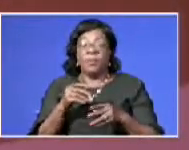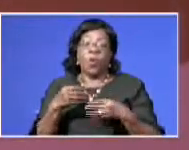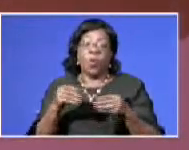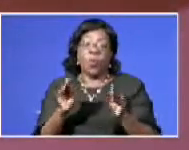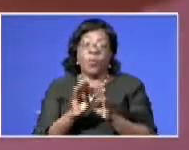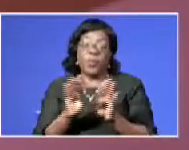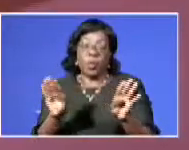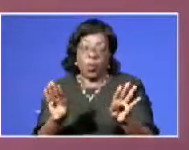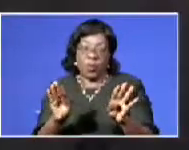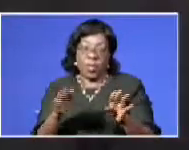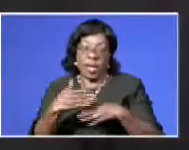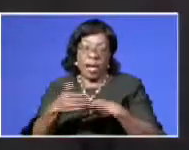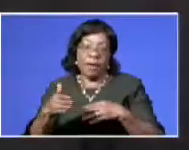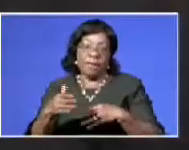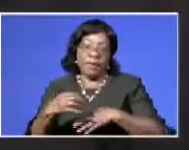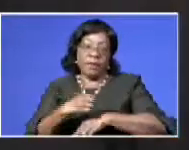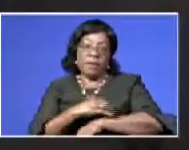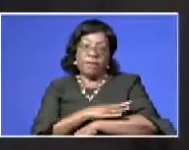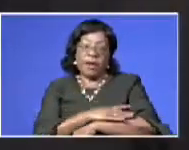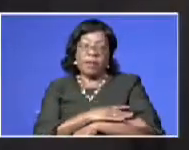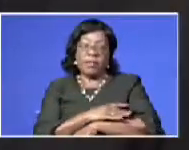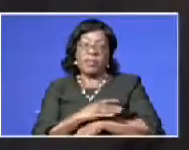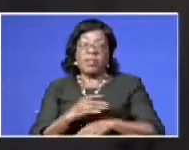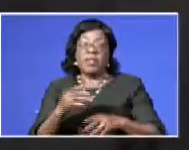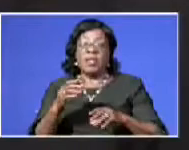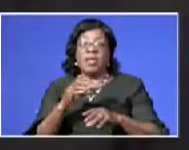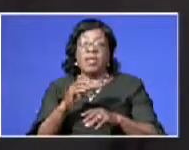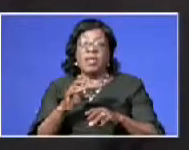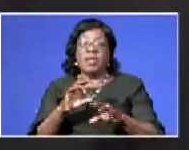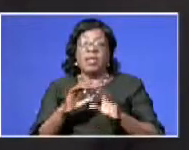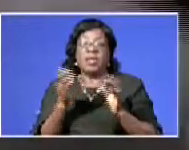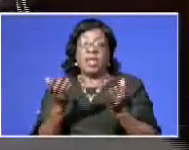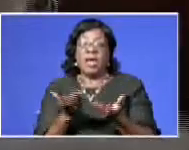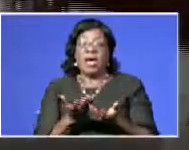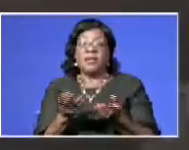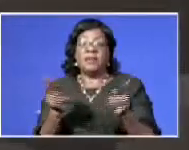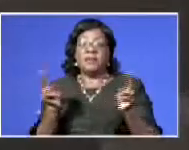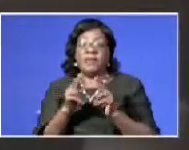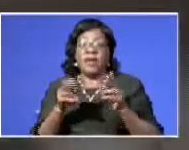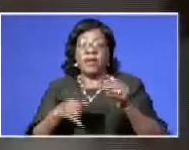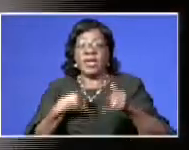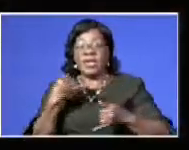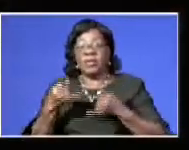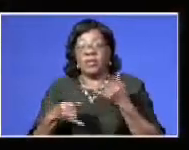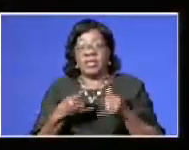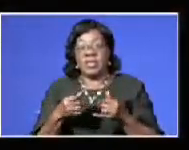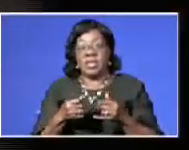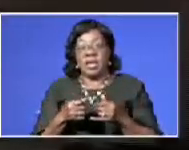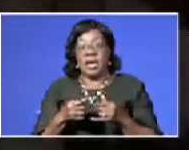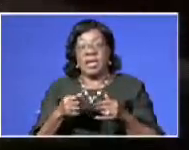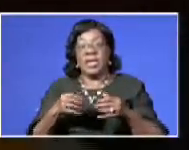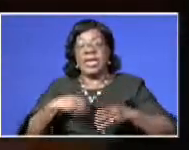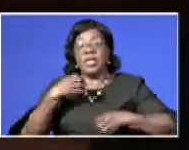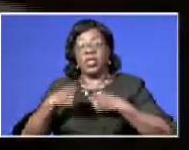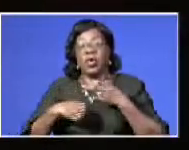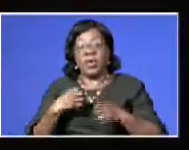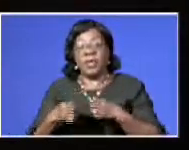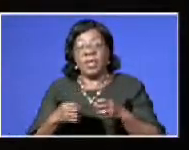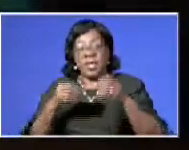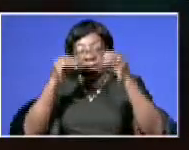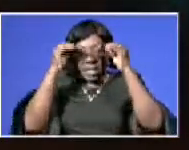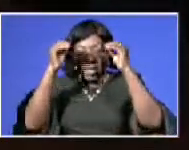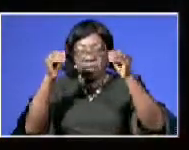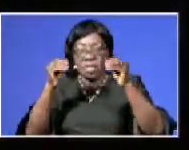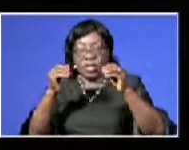their learning experience. The course was really interesting, but it was manageable in terms of it teach you